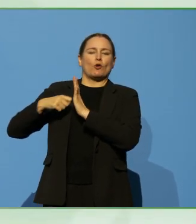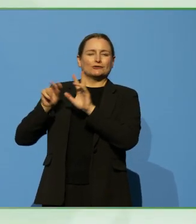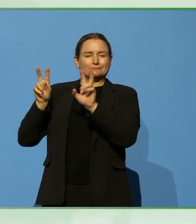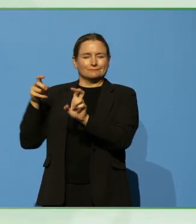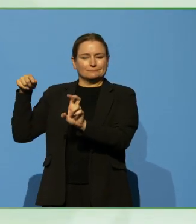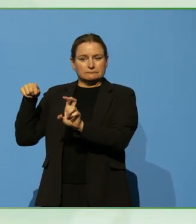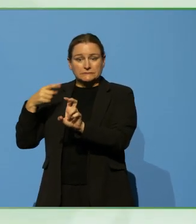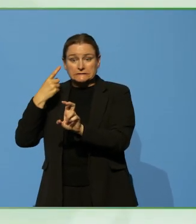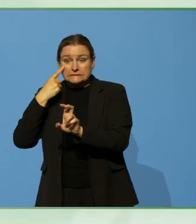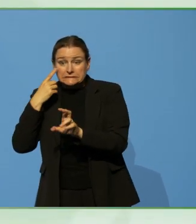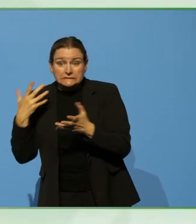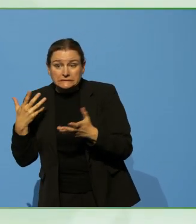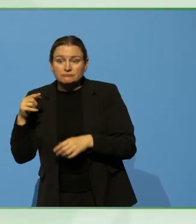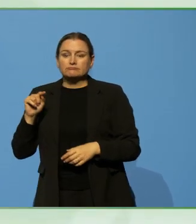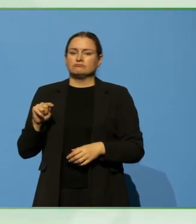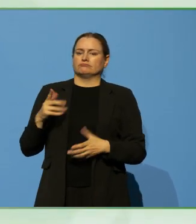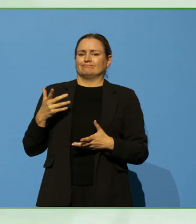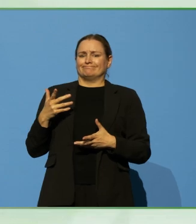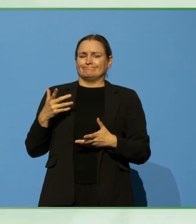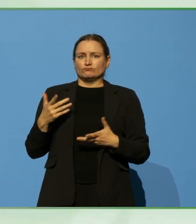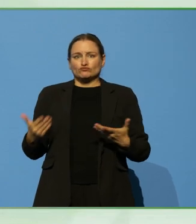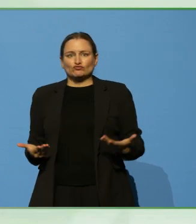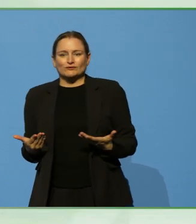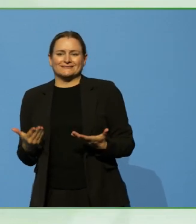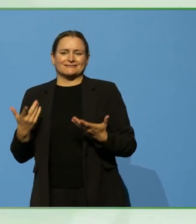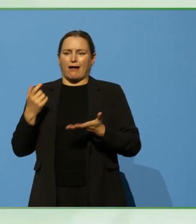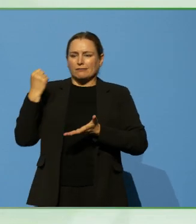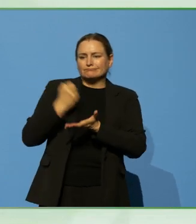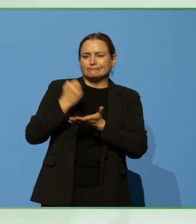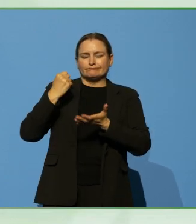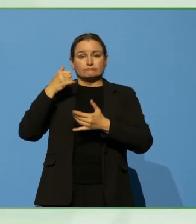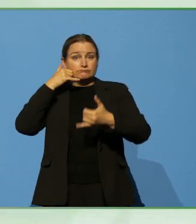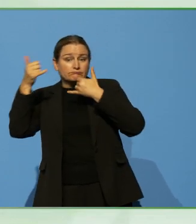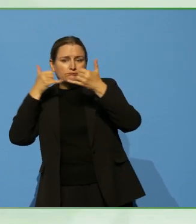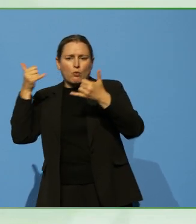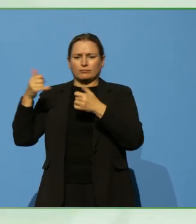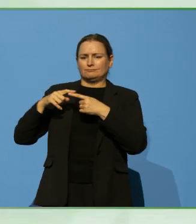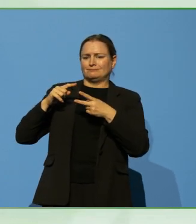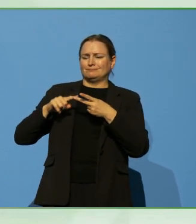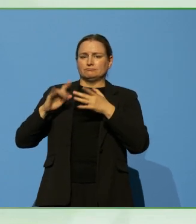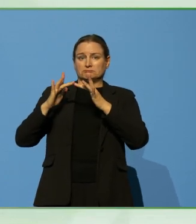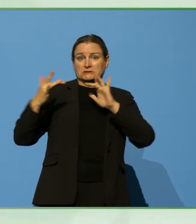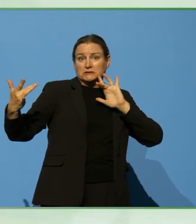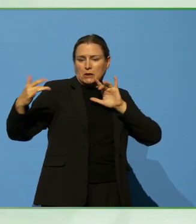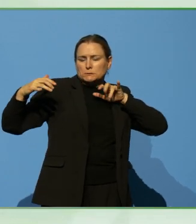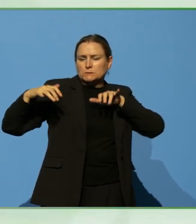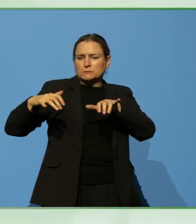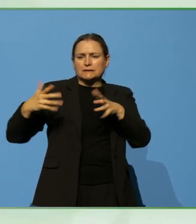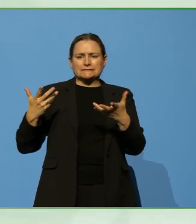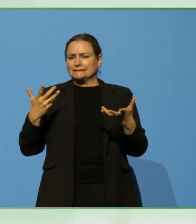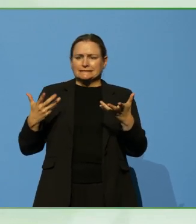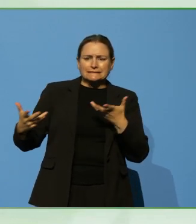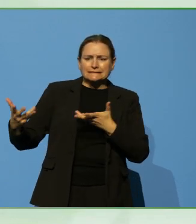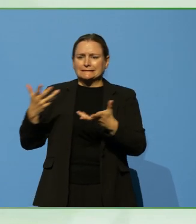services, so telecoms, banking, broadband, broadcasting, etc., all work together to